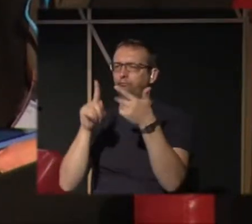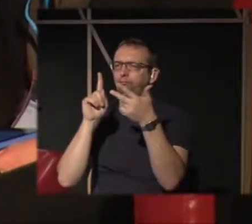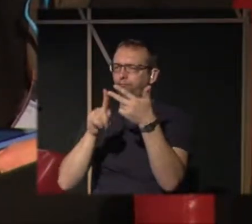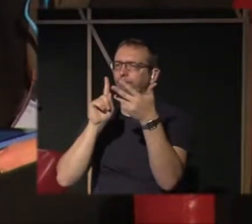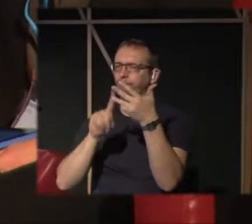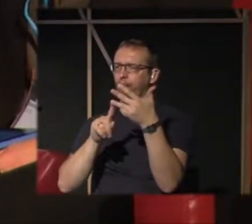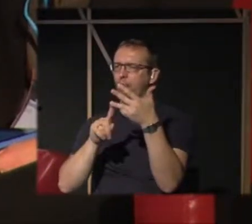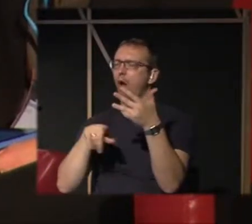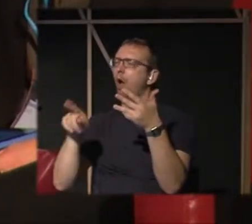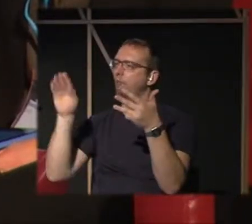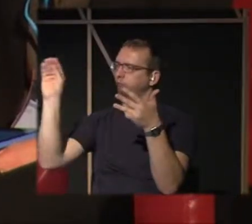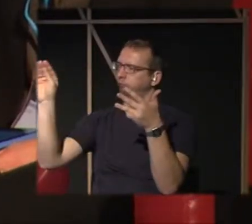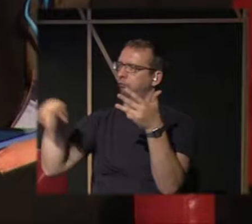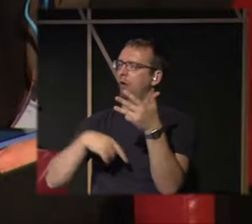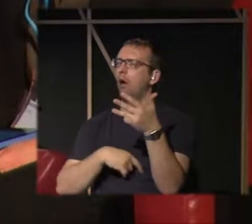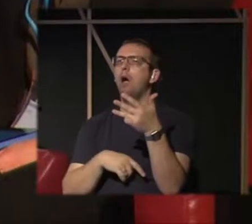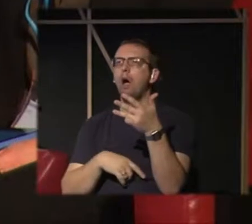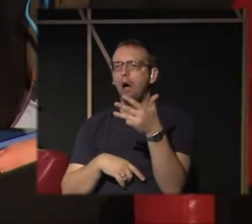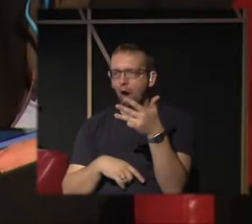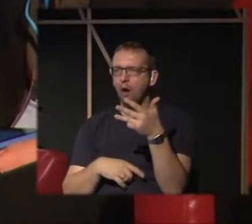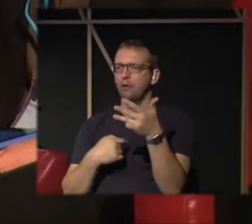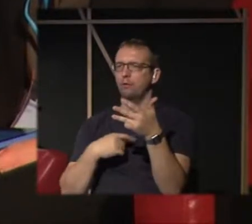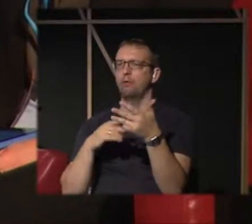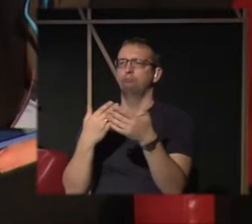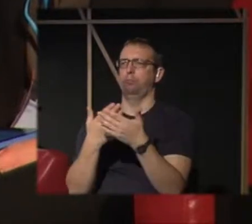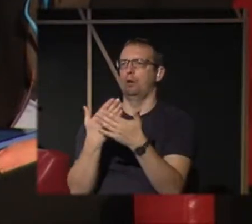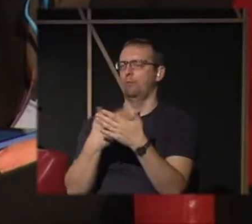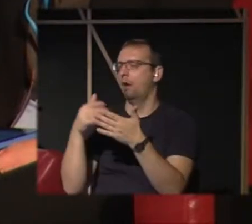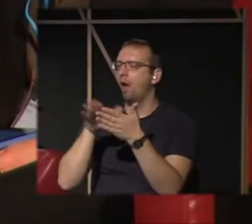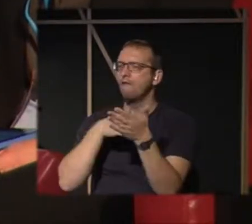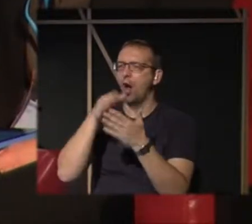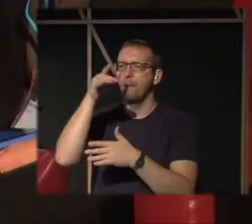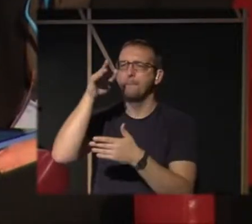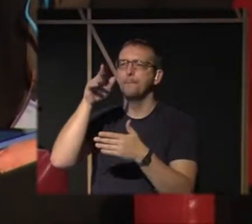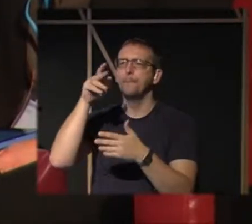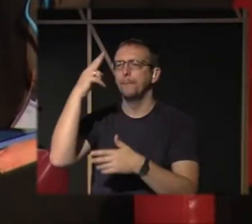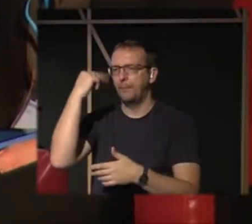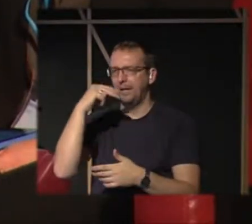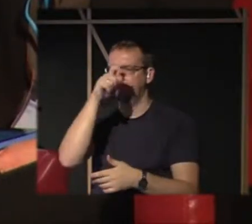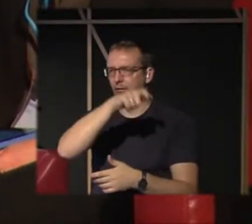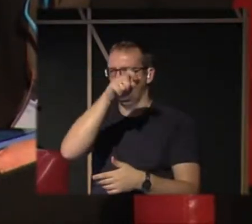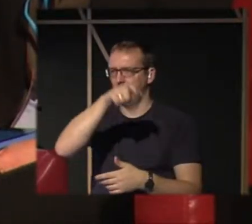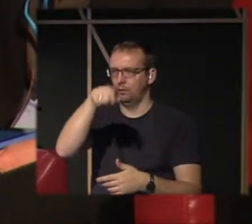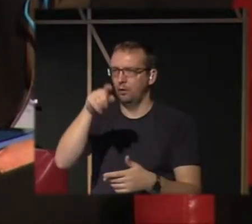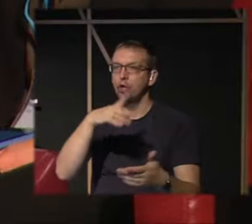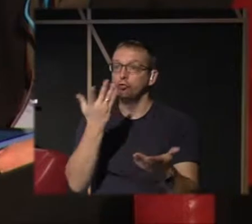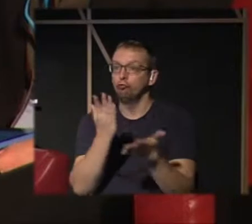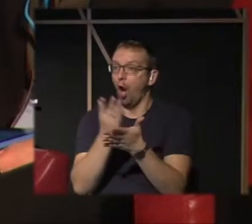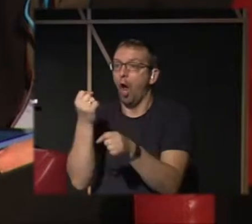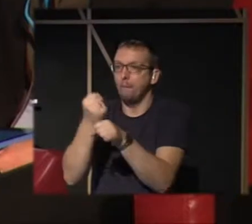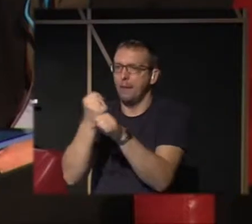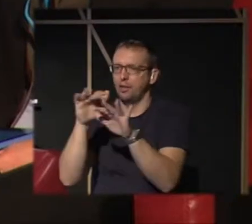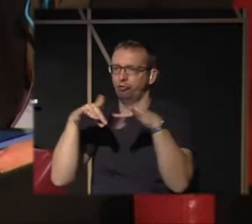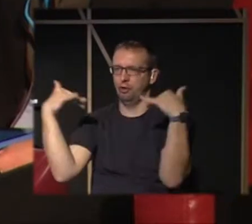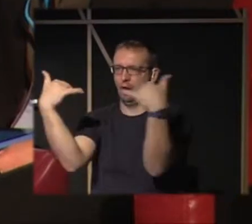to understand some of their training information, and there might be emergency access signage that fans can't easily see. So it's a